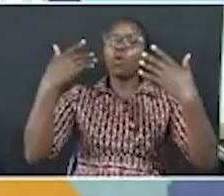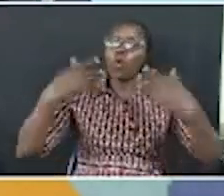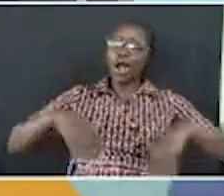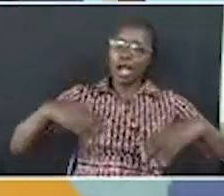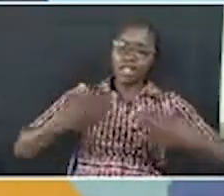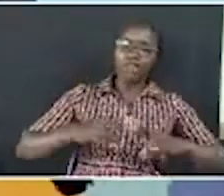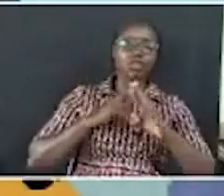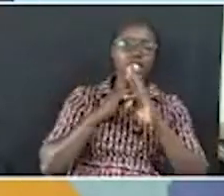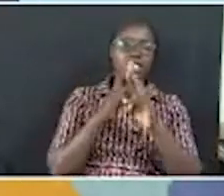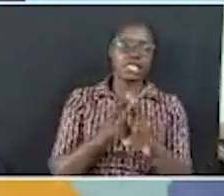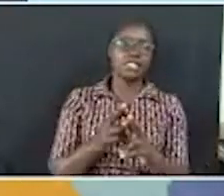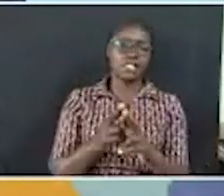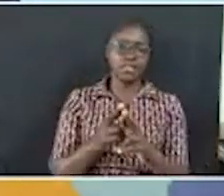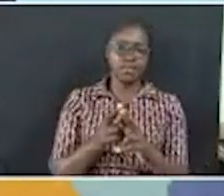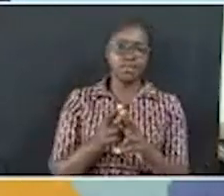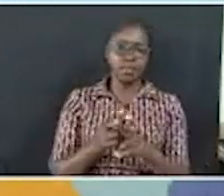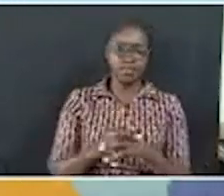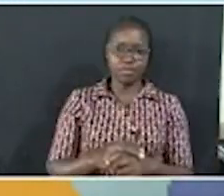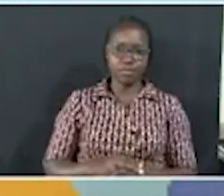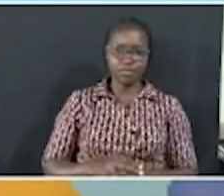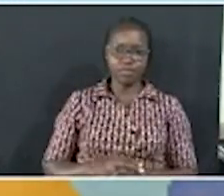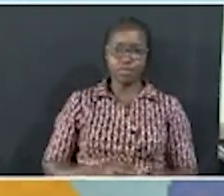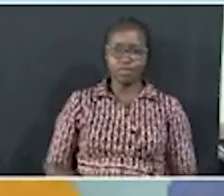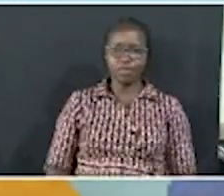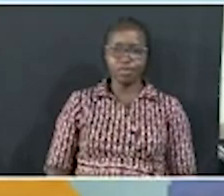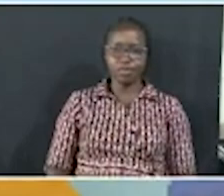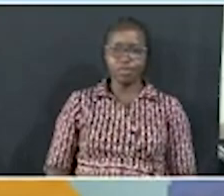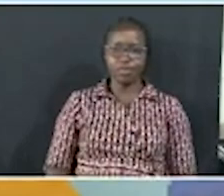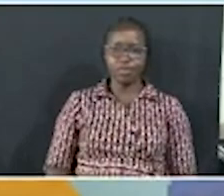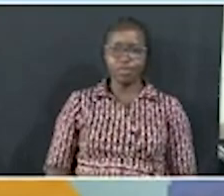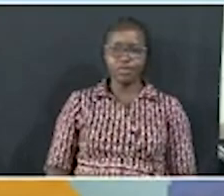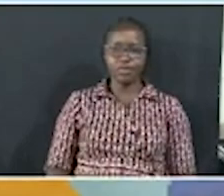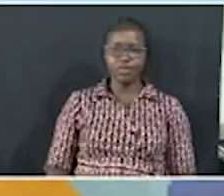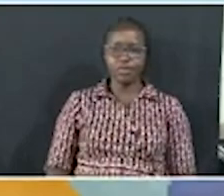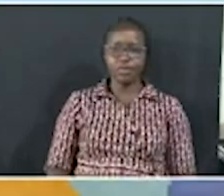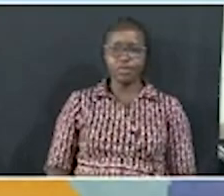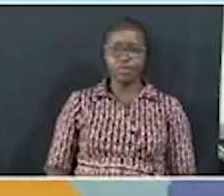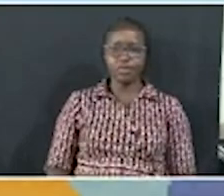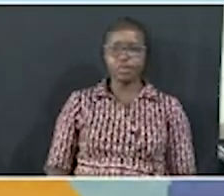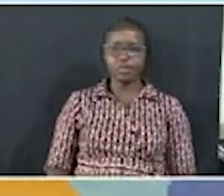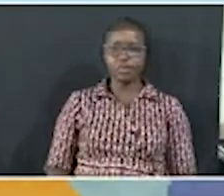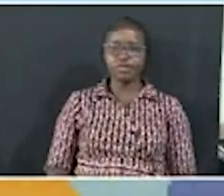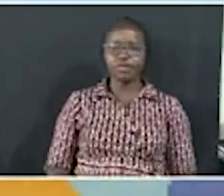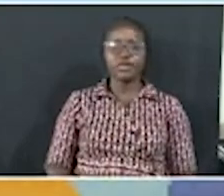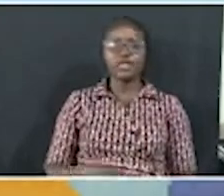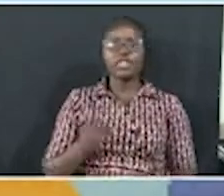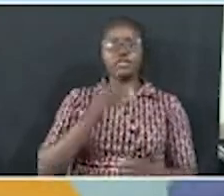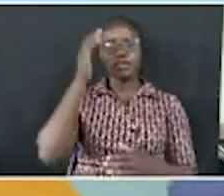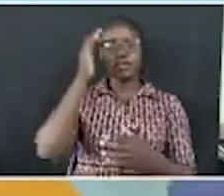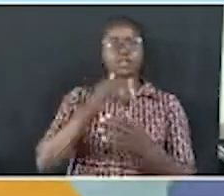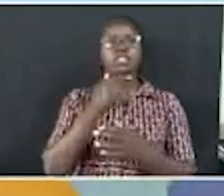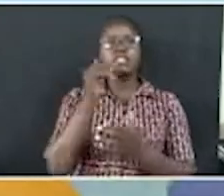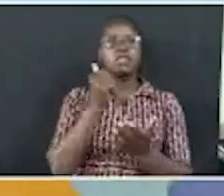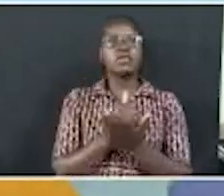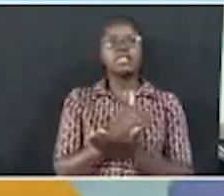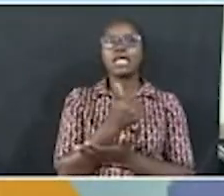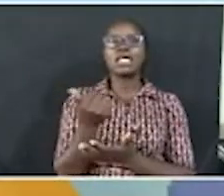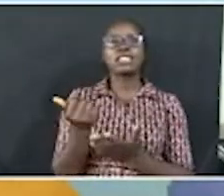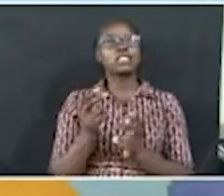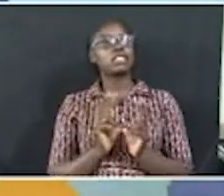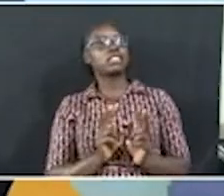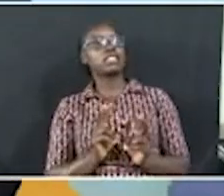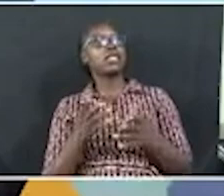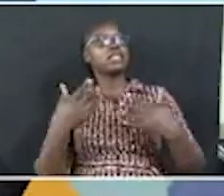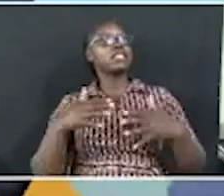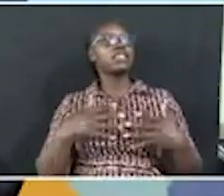wonderful results. At least there are a few believers who said amen. The other ones are